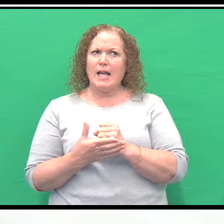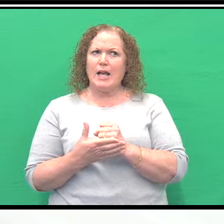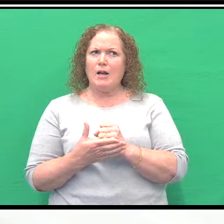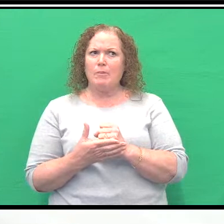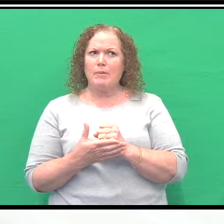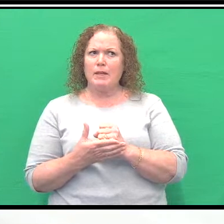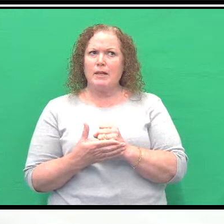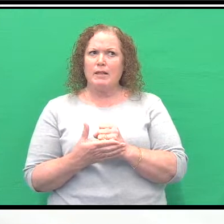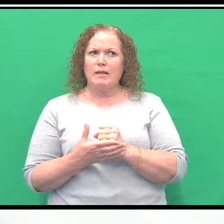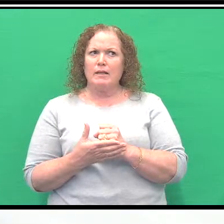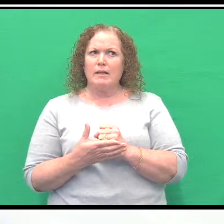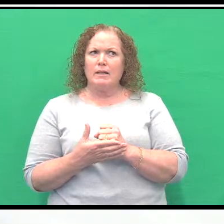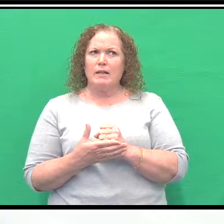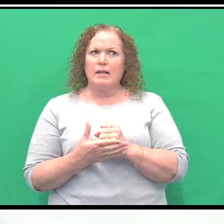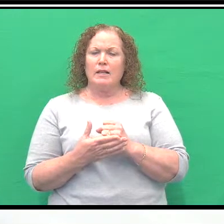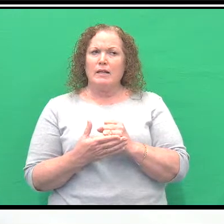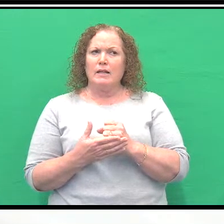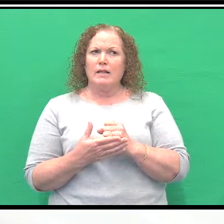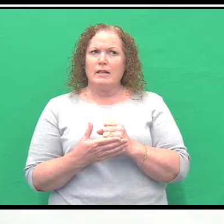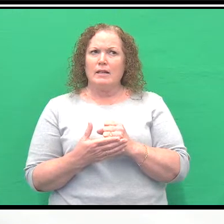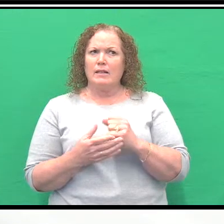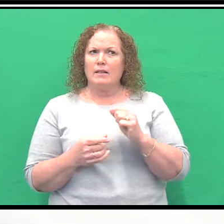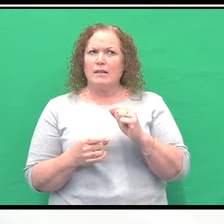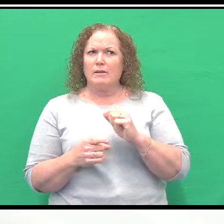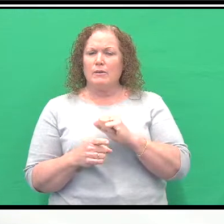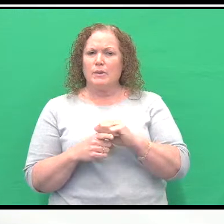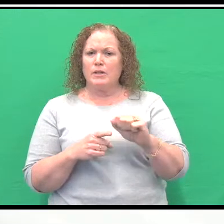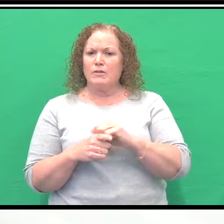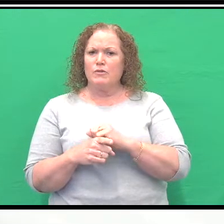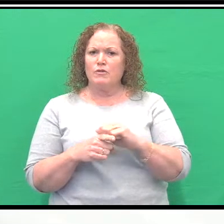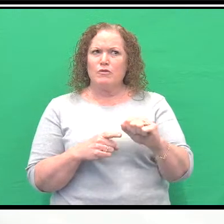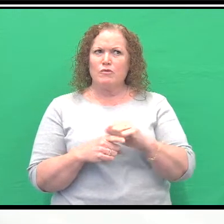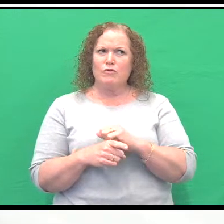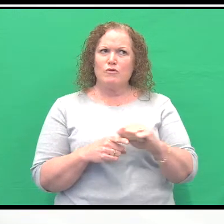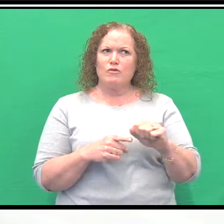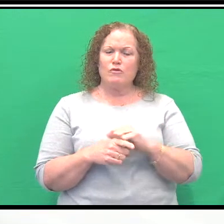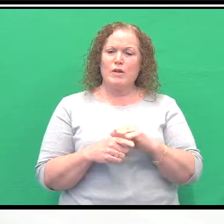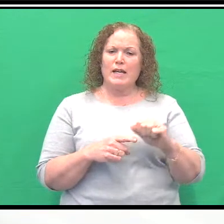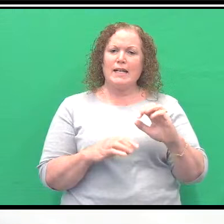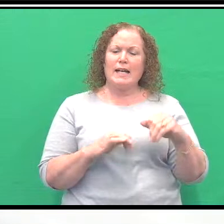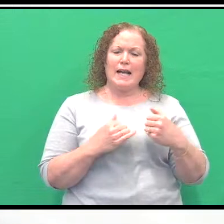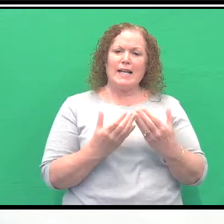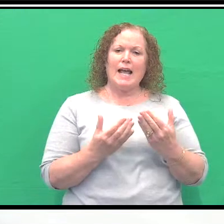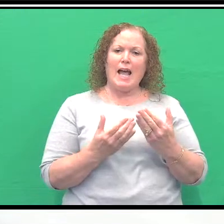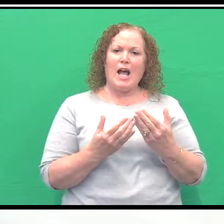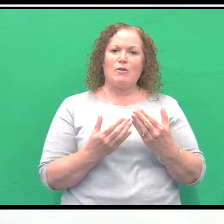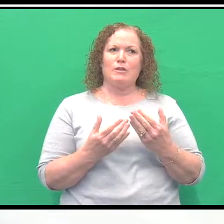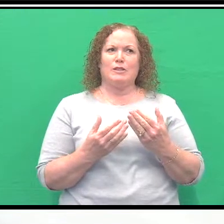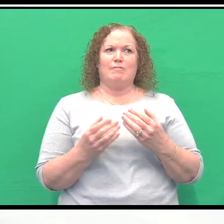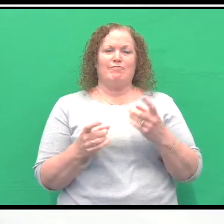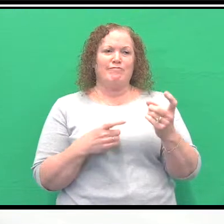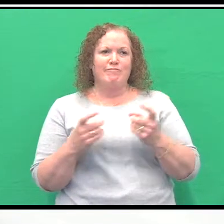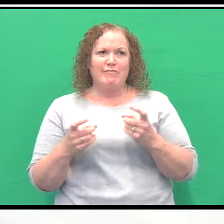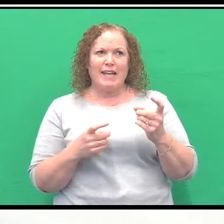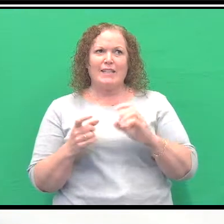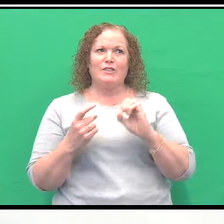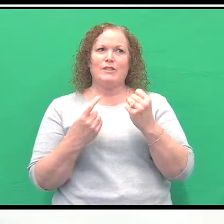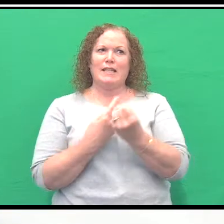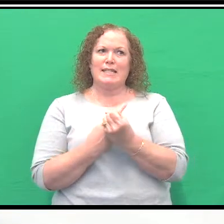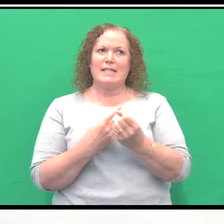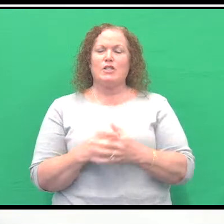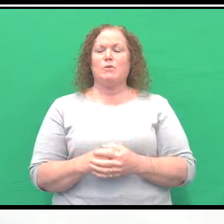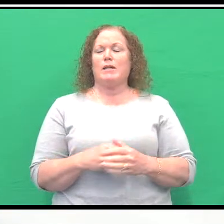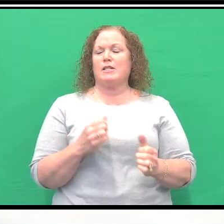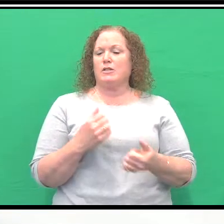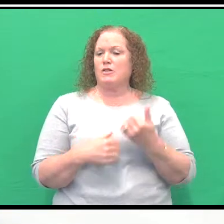get them well trained on even moving students and doing things like that. So every time we have a claim, we look at the root cause of it and how we can